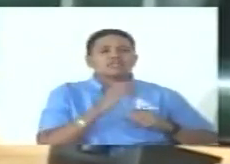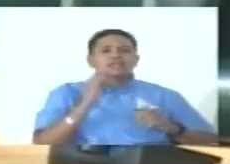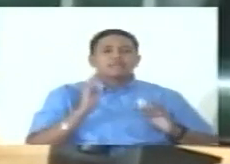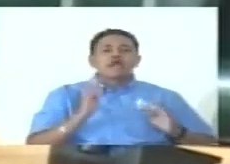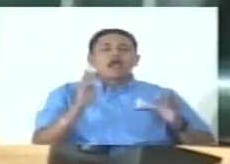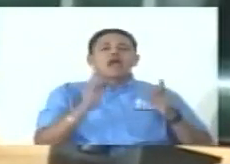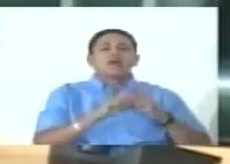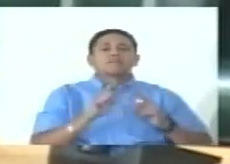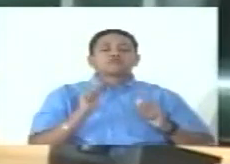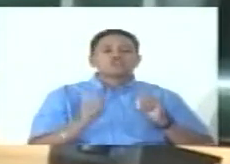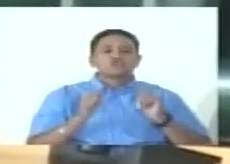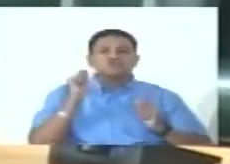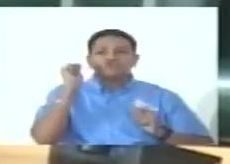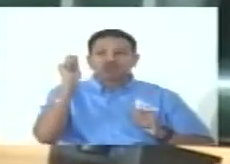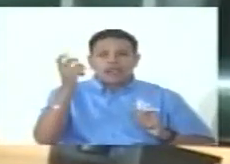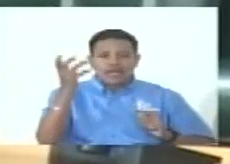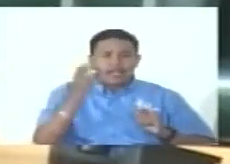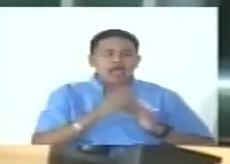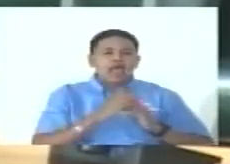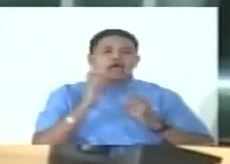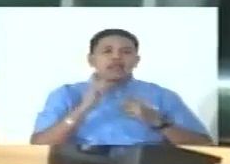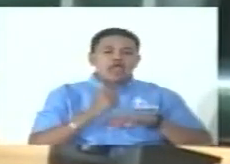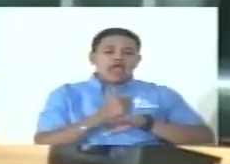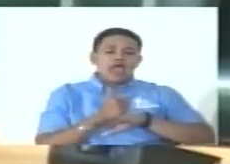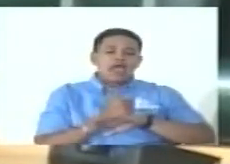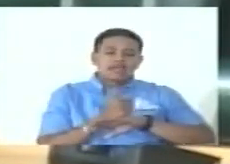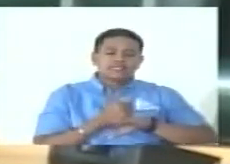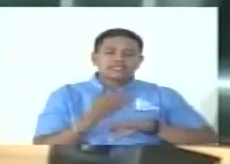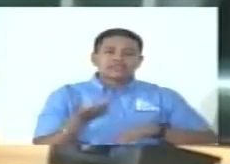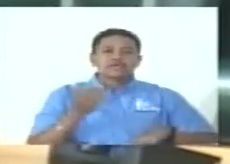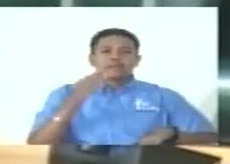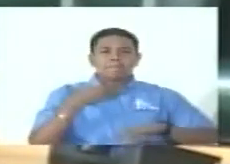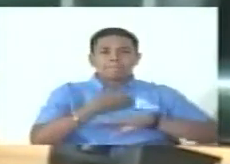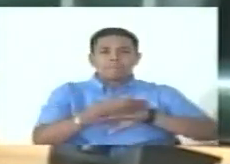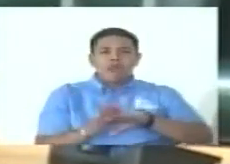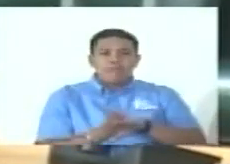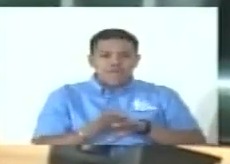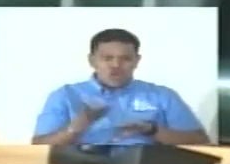the Trinidad and Tobago, Antigua, Barbados.